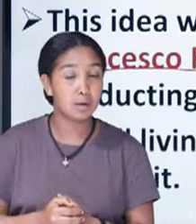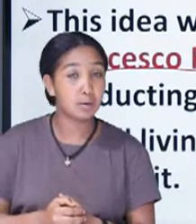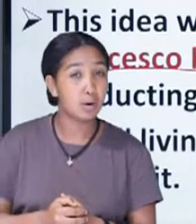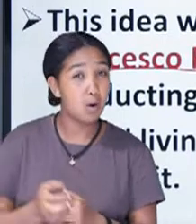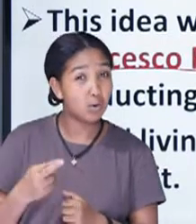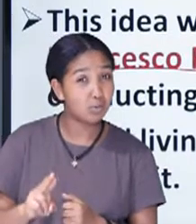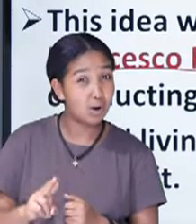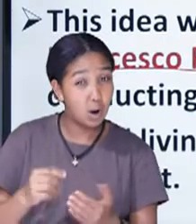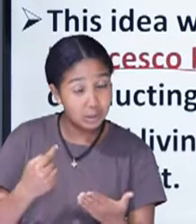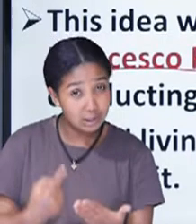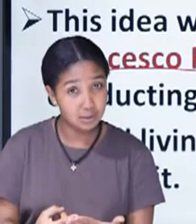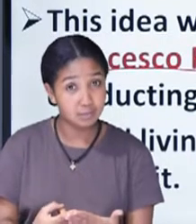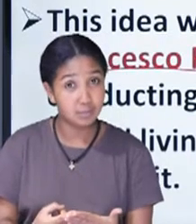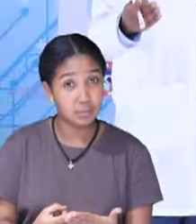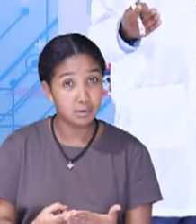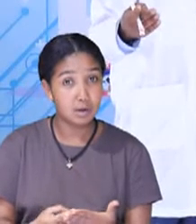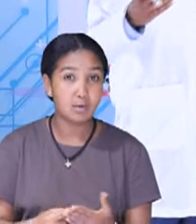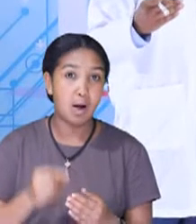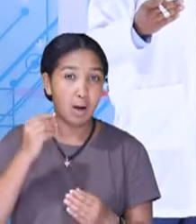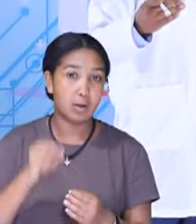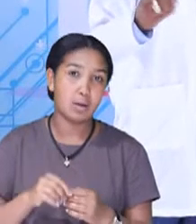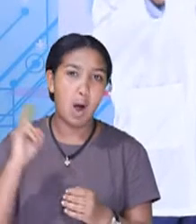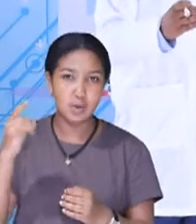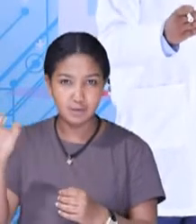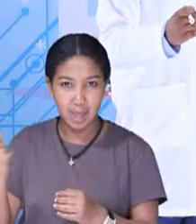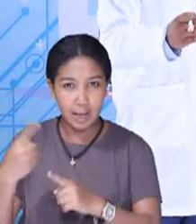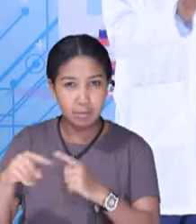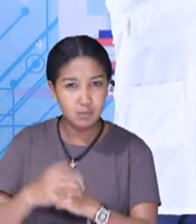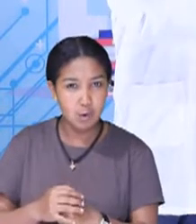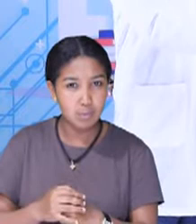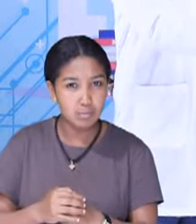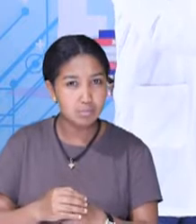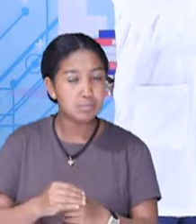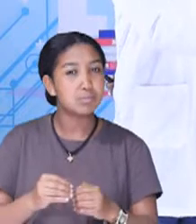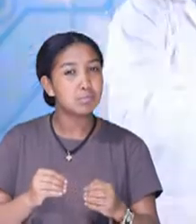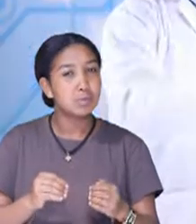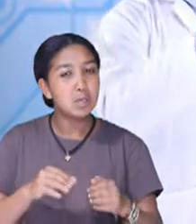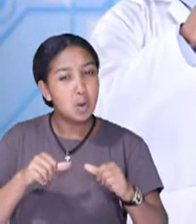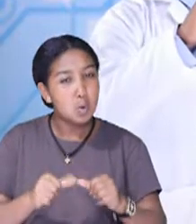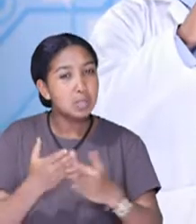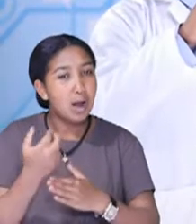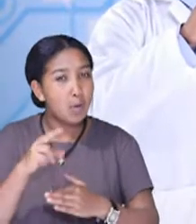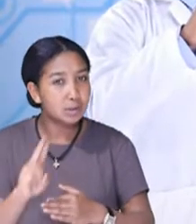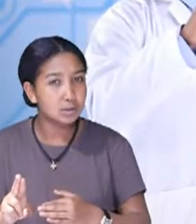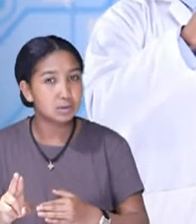Or are this housefly came from the rotten meats or